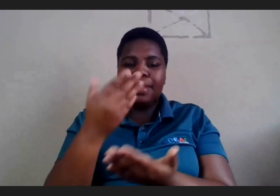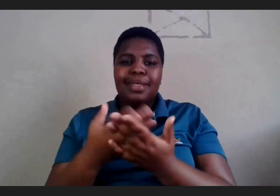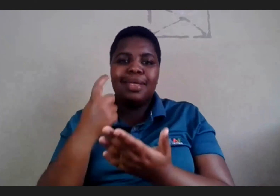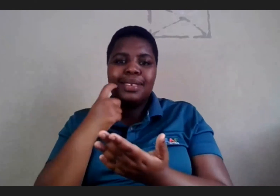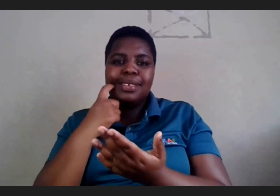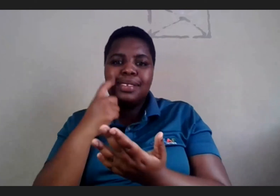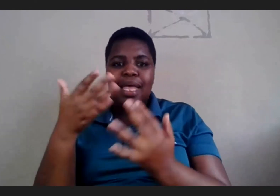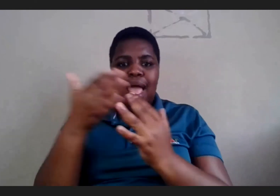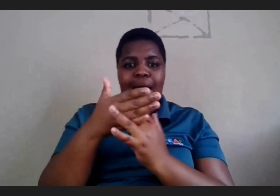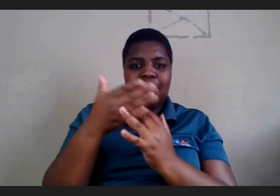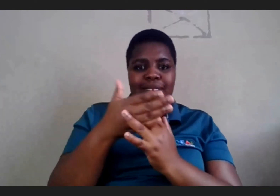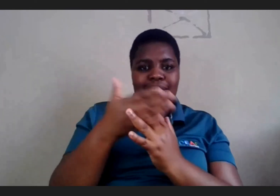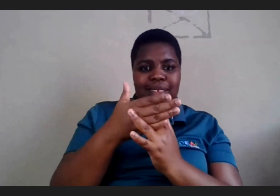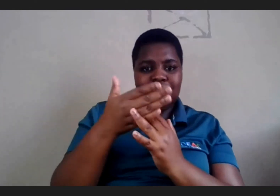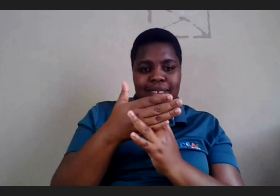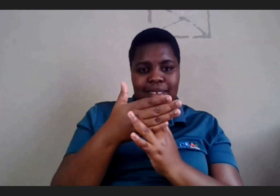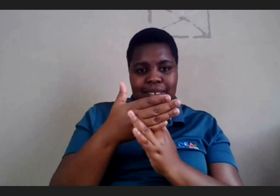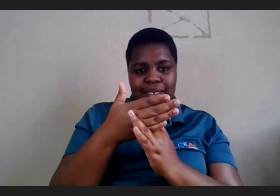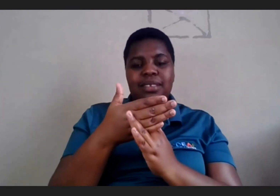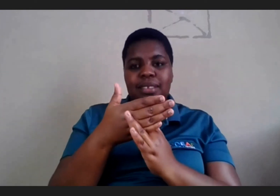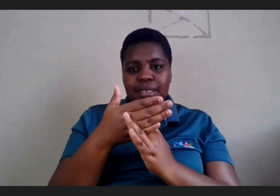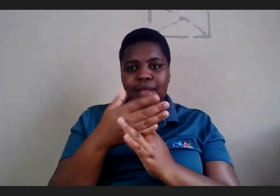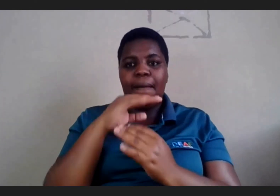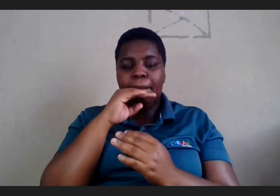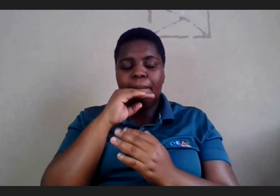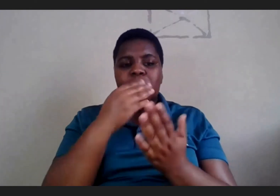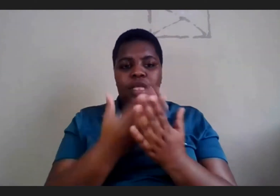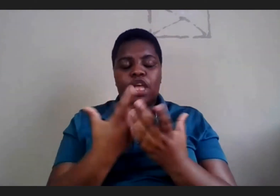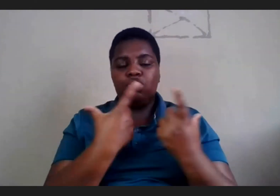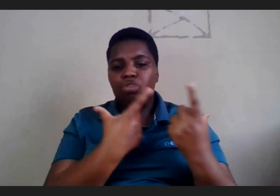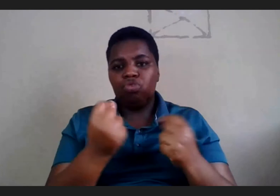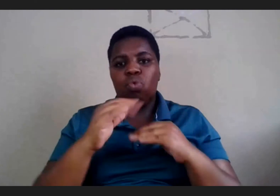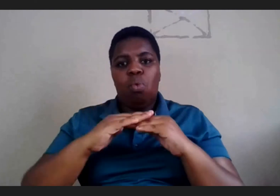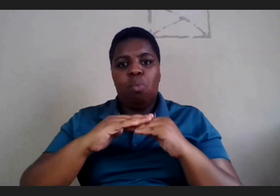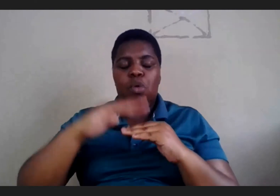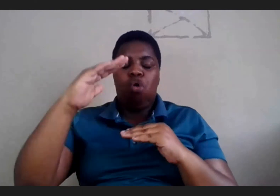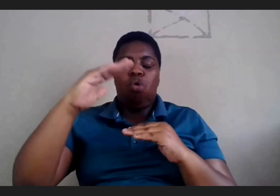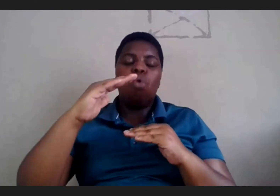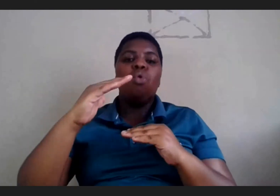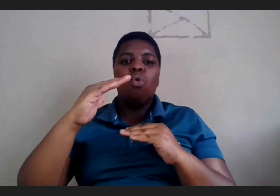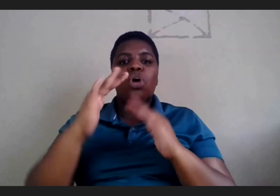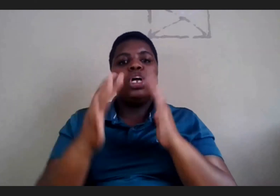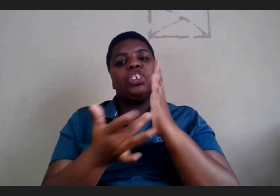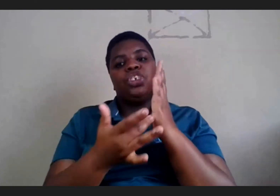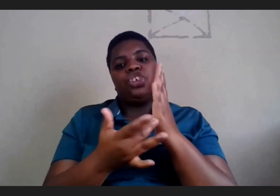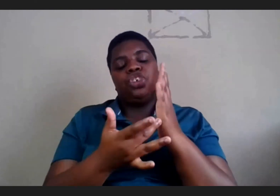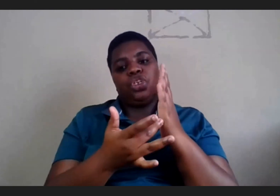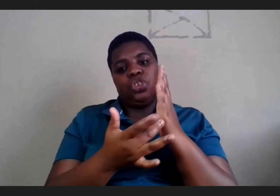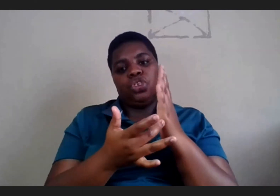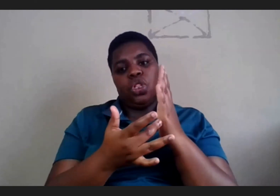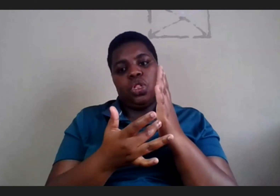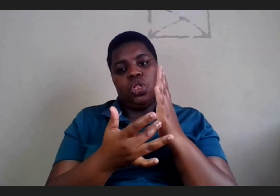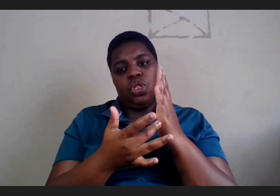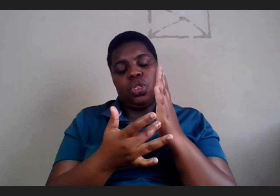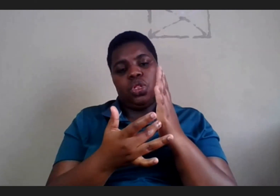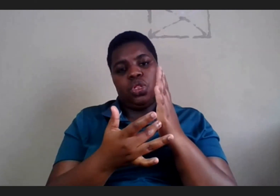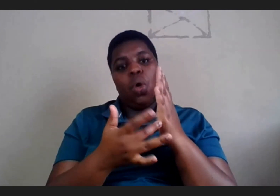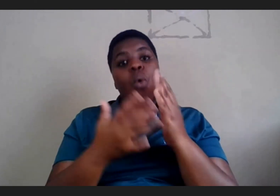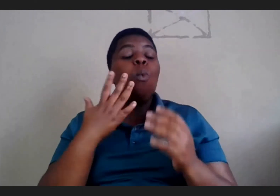set-top box, to enable them to have digital signal once